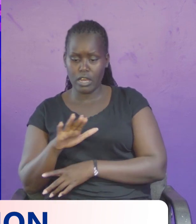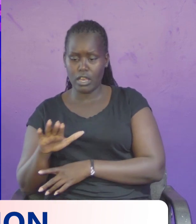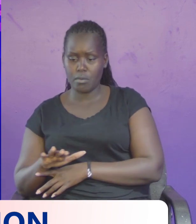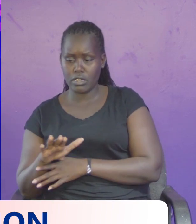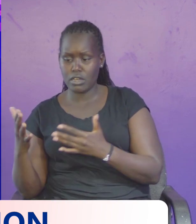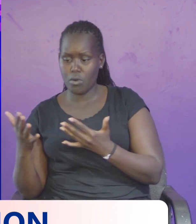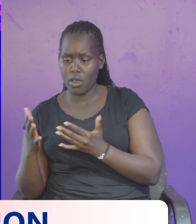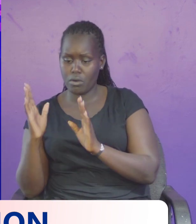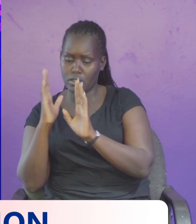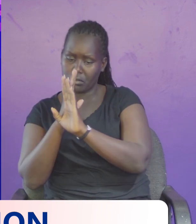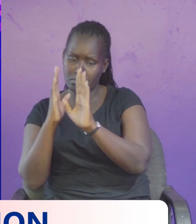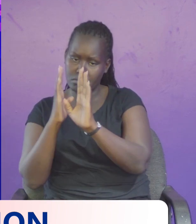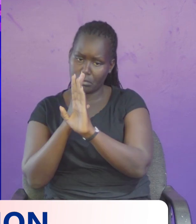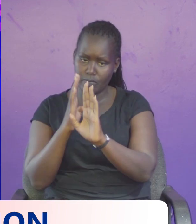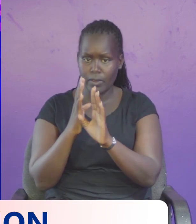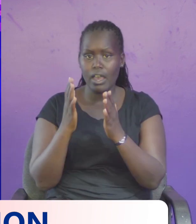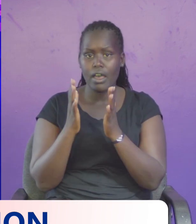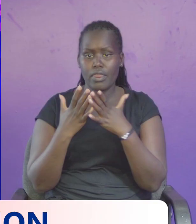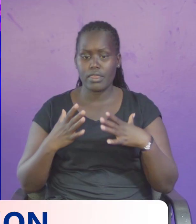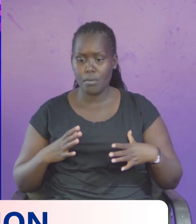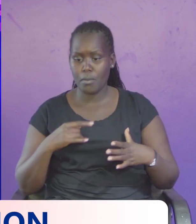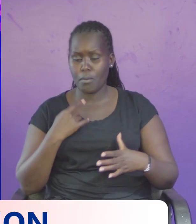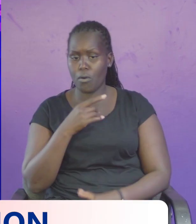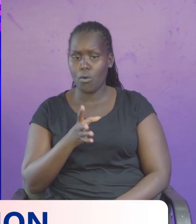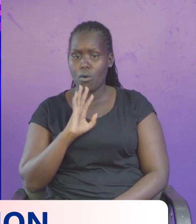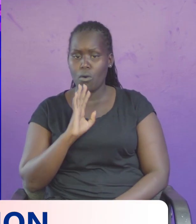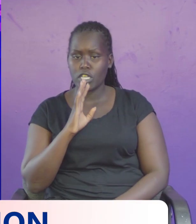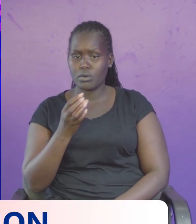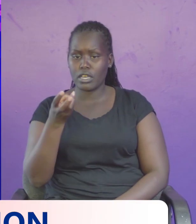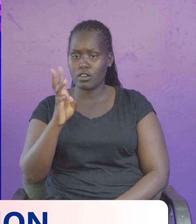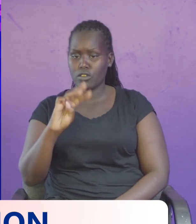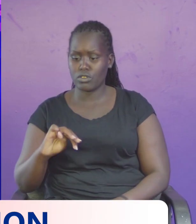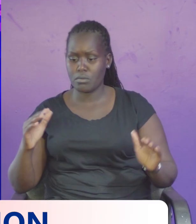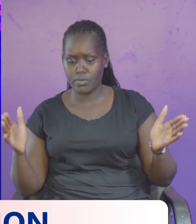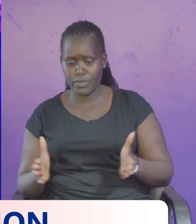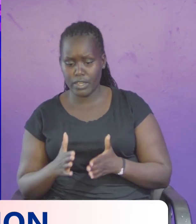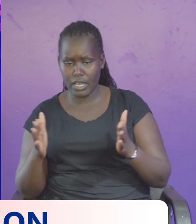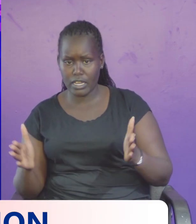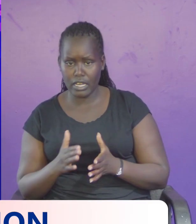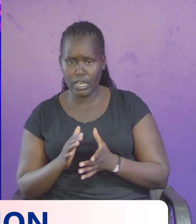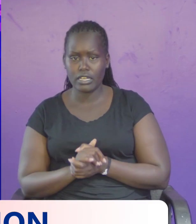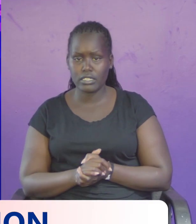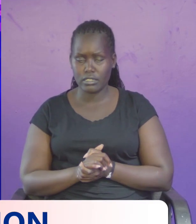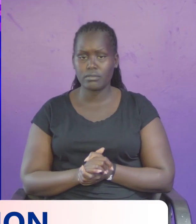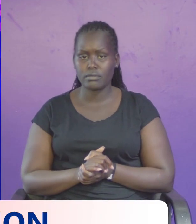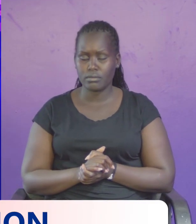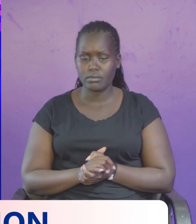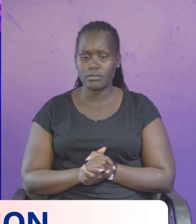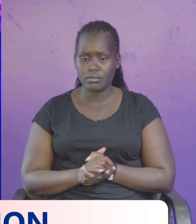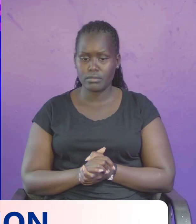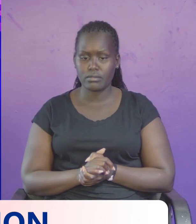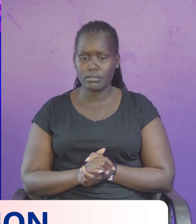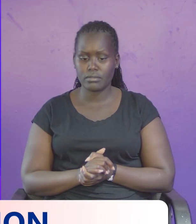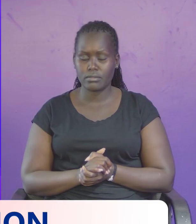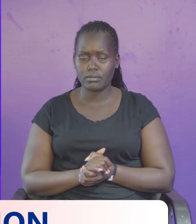being hidden are the ones that were talking to them and encouraging them? Those are very heavy rains outside. Yeah, I'm yes. hearing rains